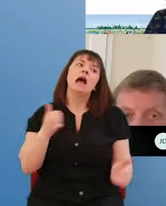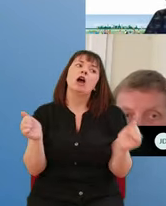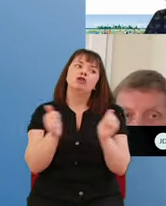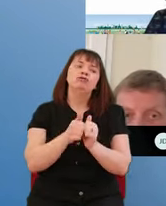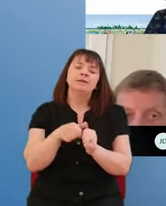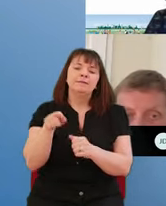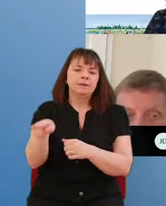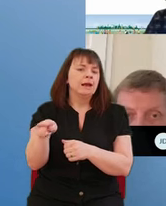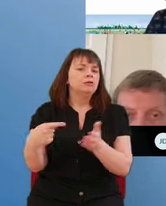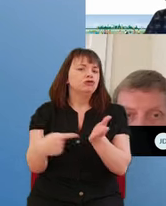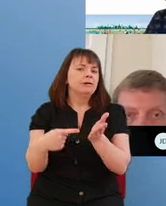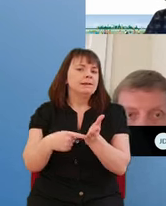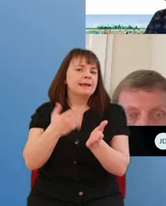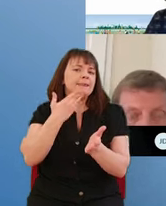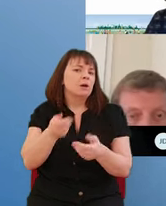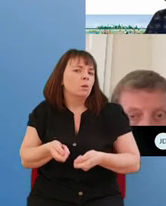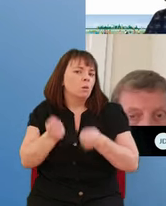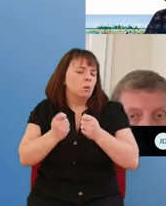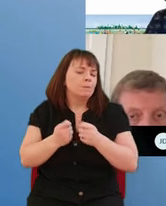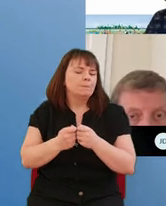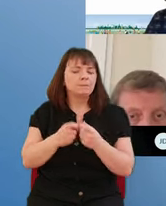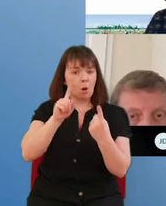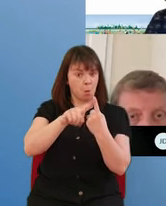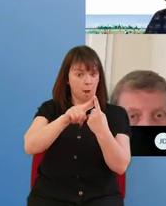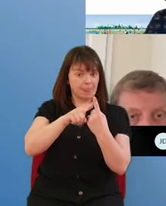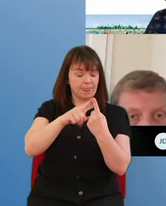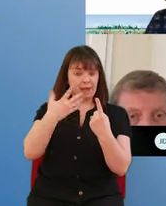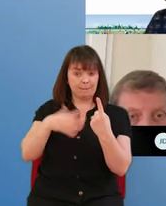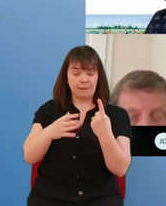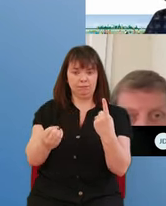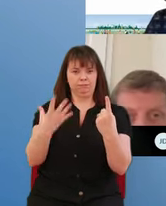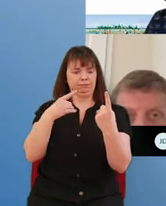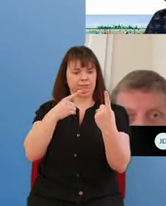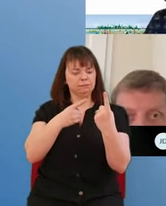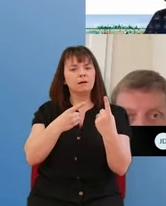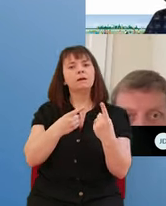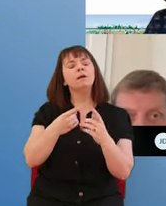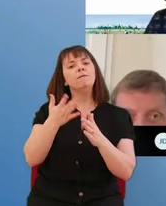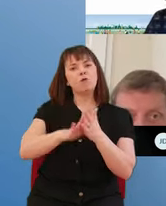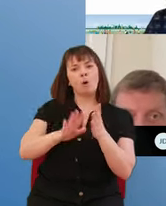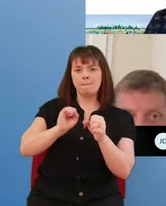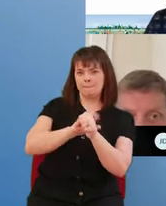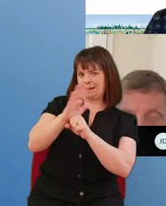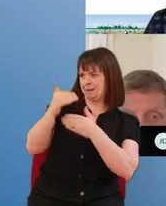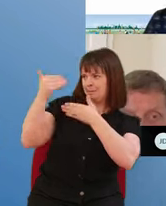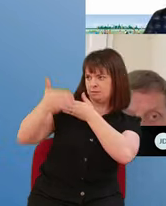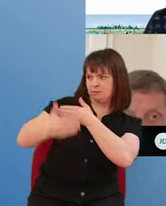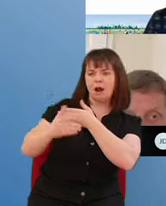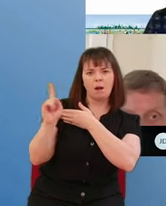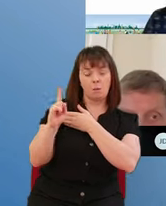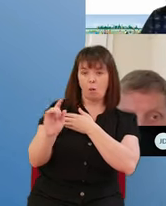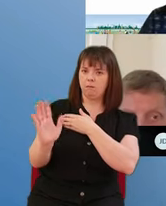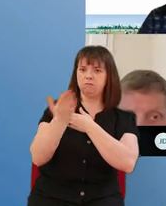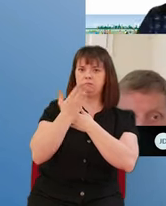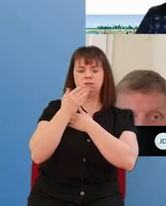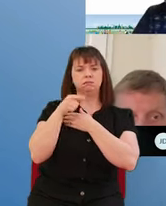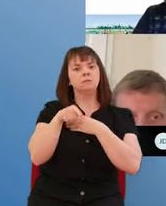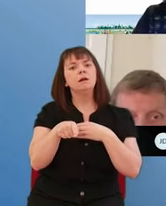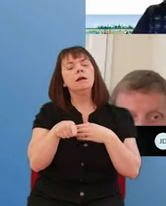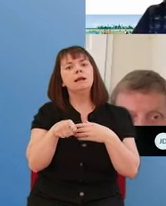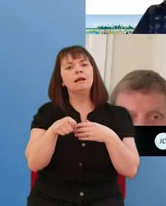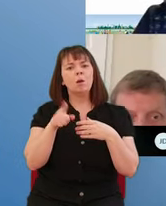association between missing care processes and inequality, and one of the emerging concerns has been that there does appear